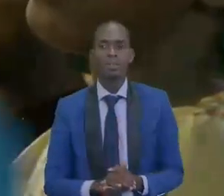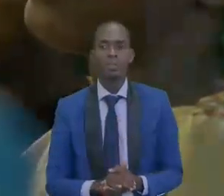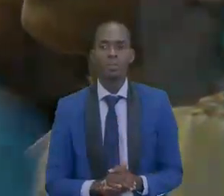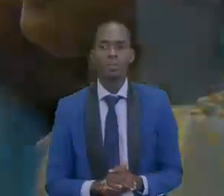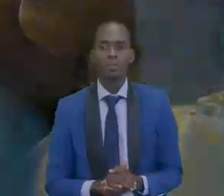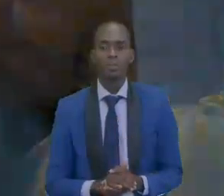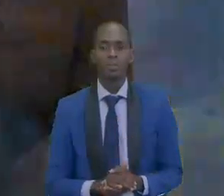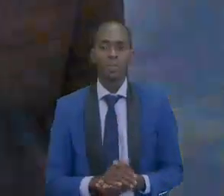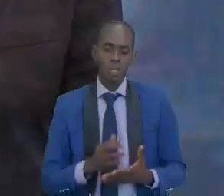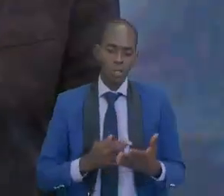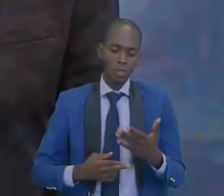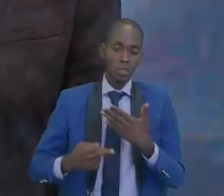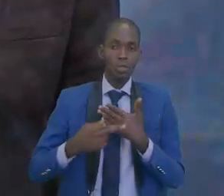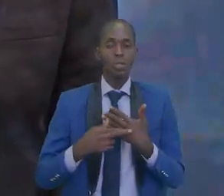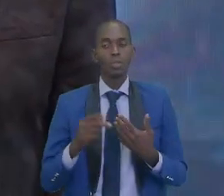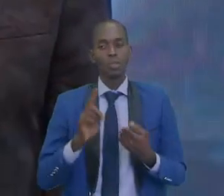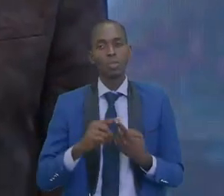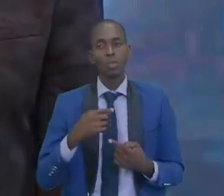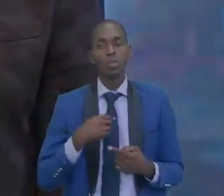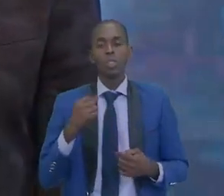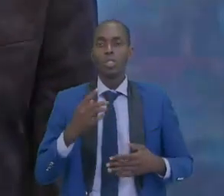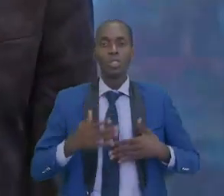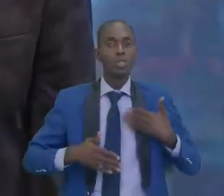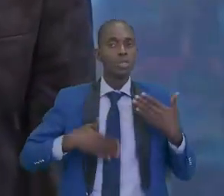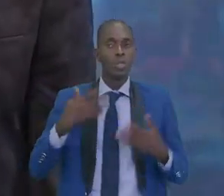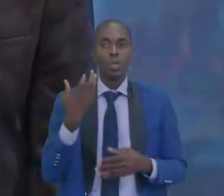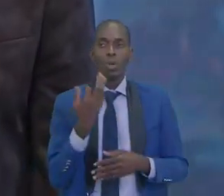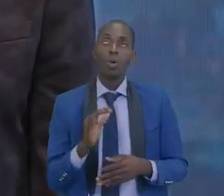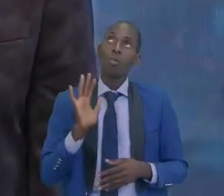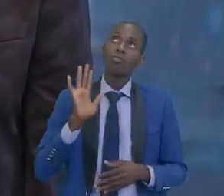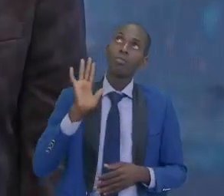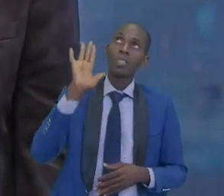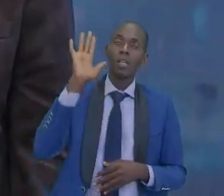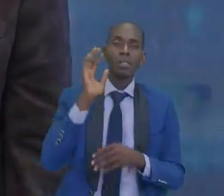Restore unto me the joy of thy salvation.